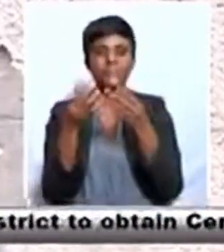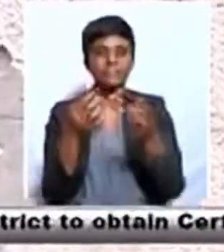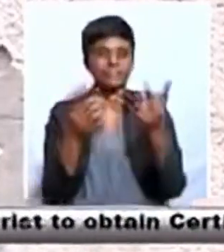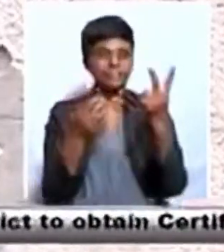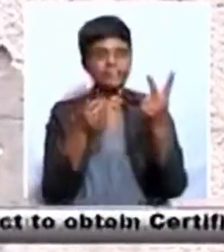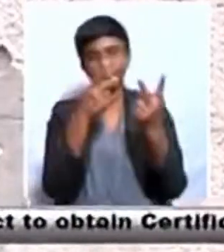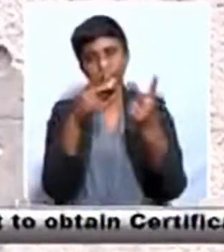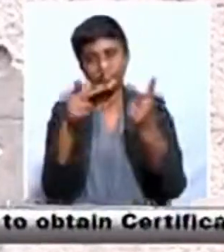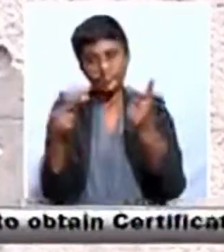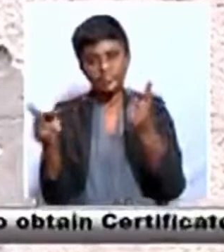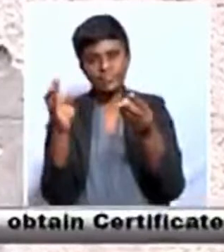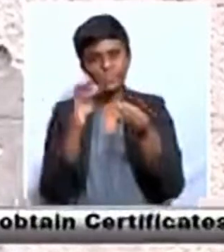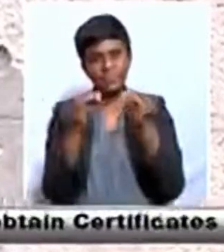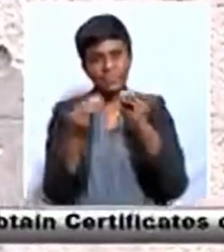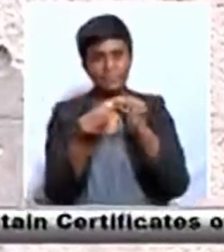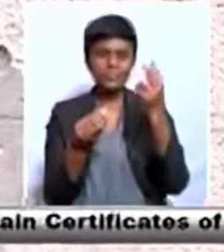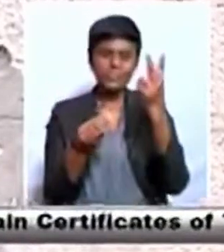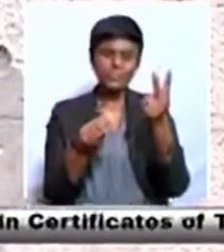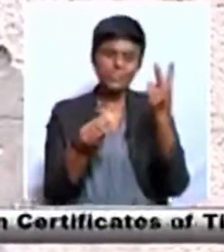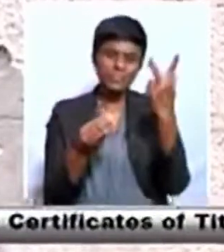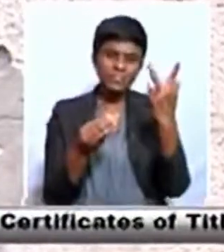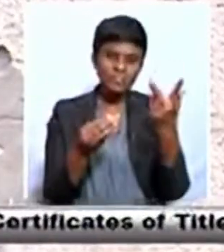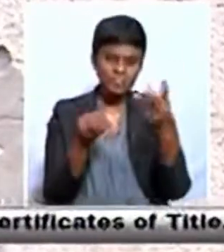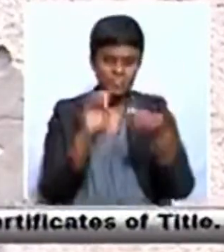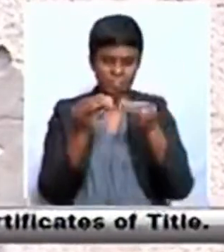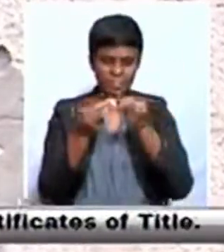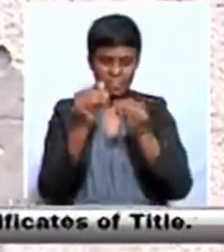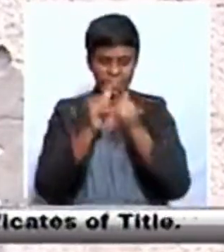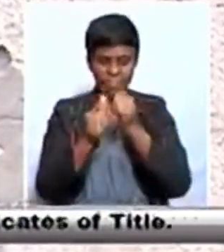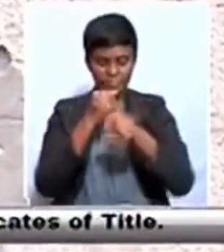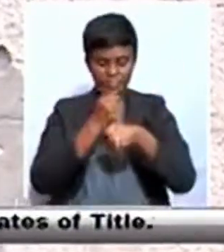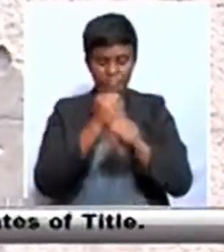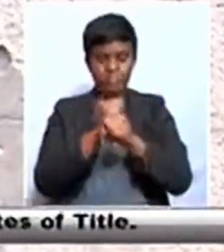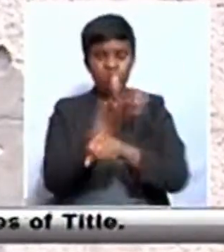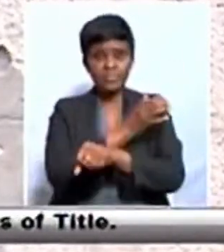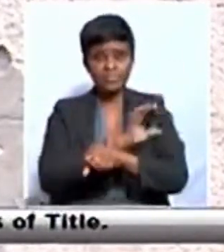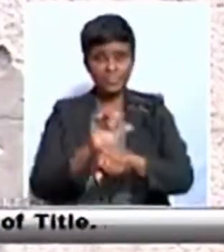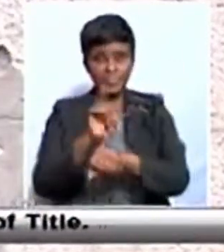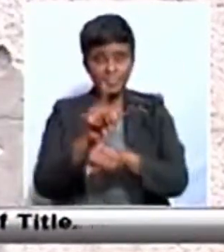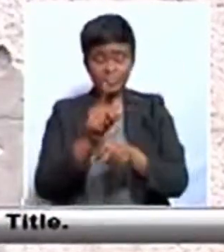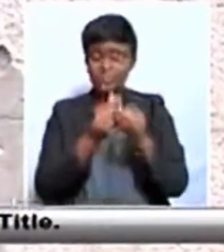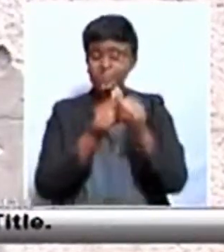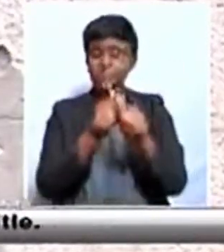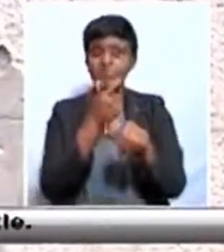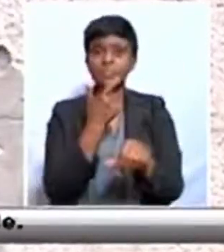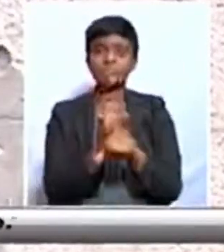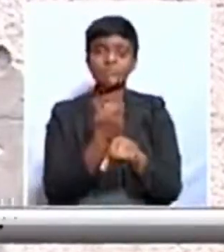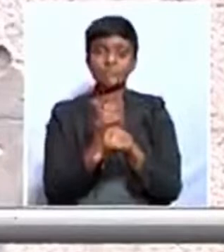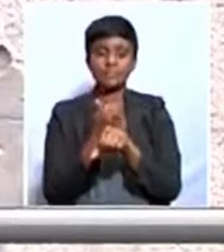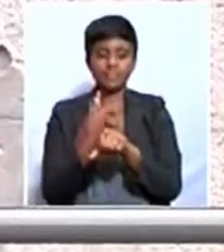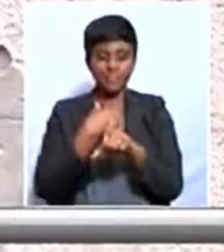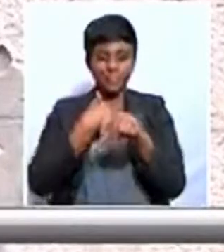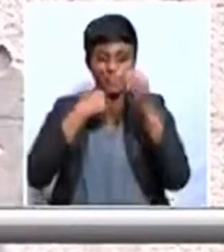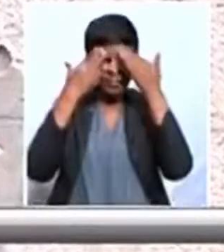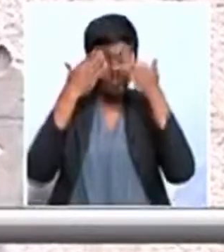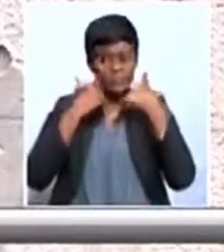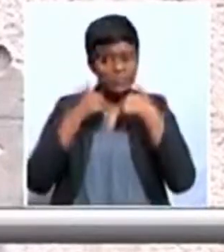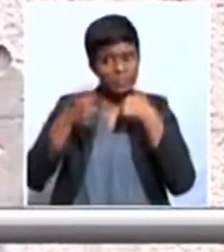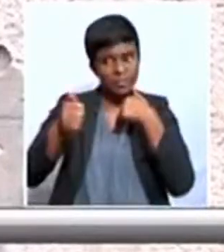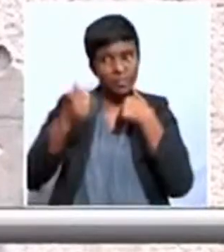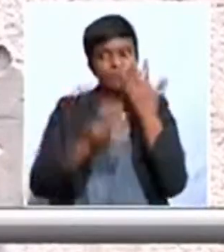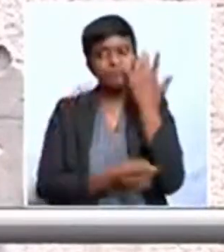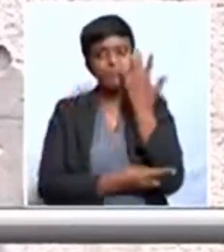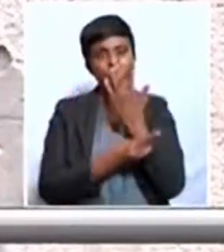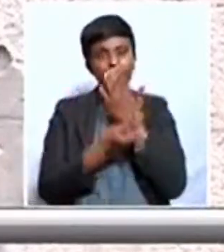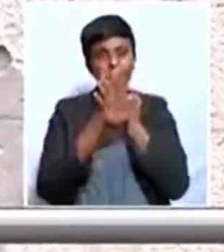two numbers, three numbers, which created a system to be very difficult to follow. I'm aware that you have now developed